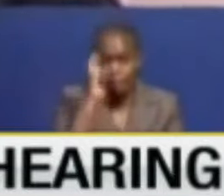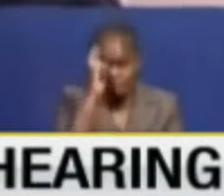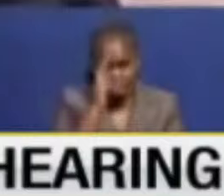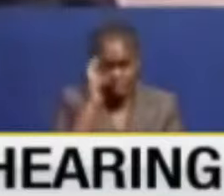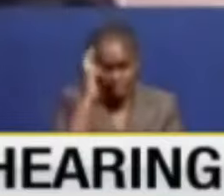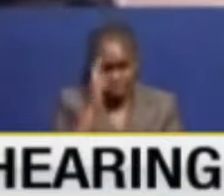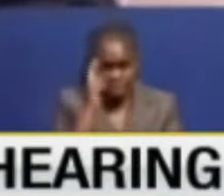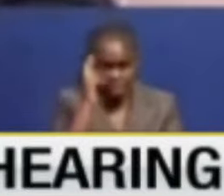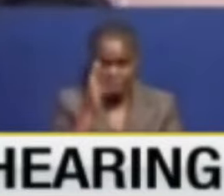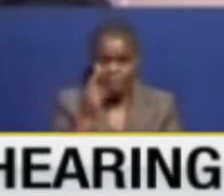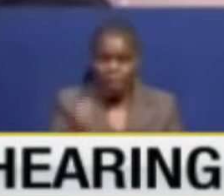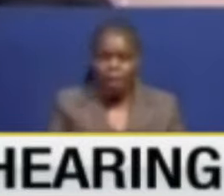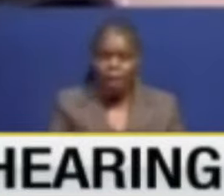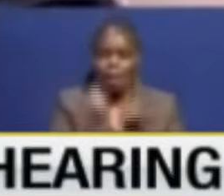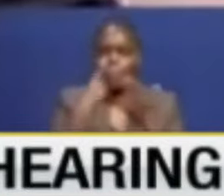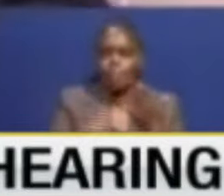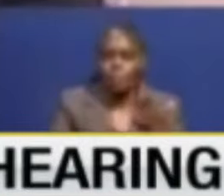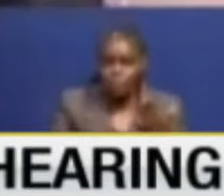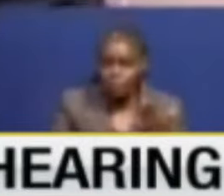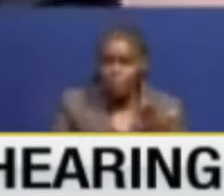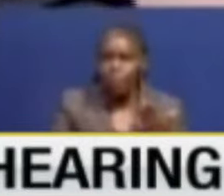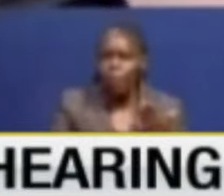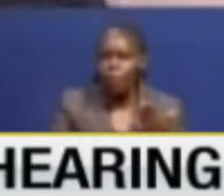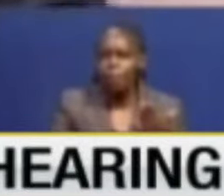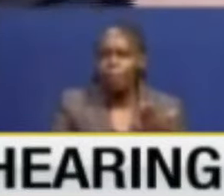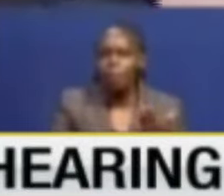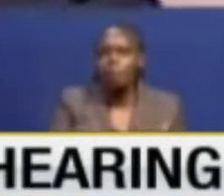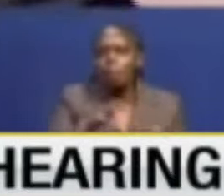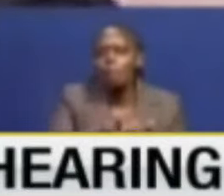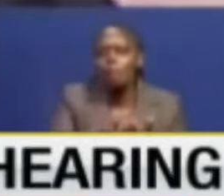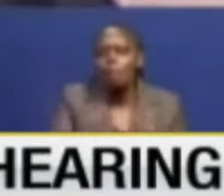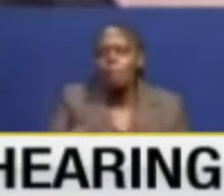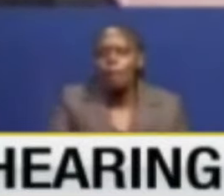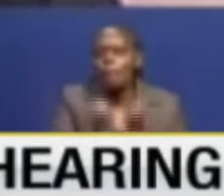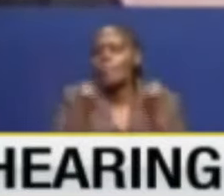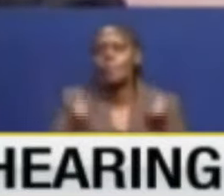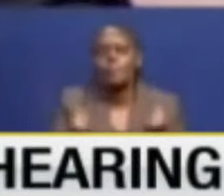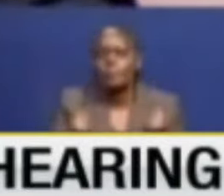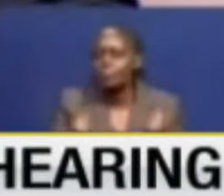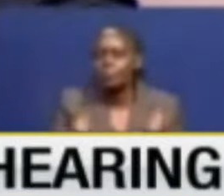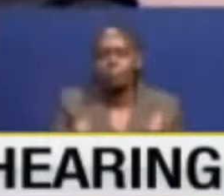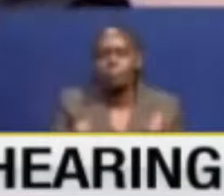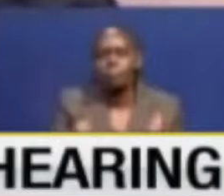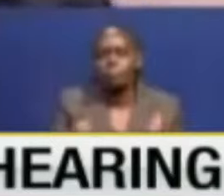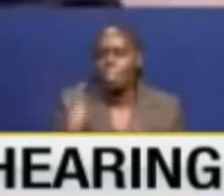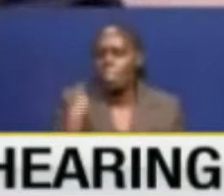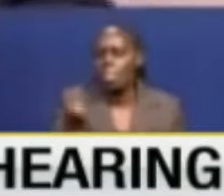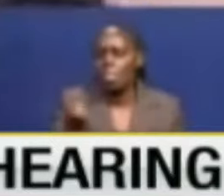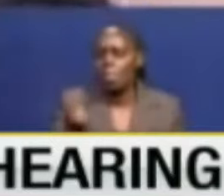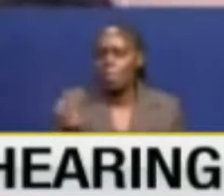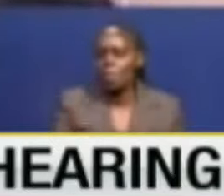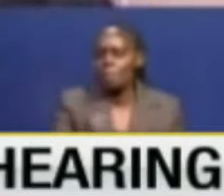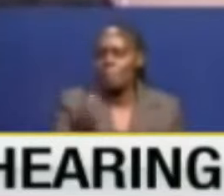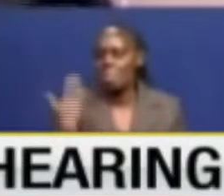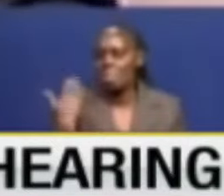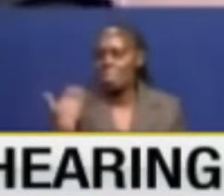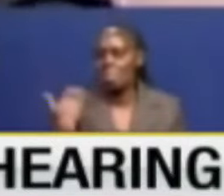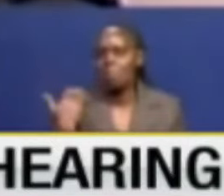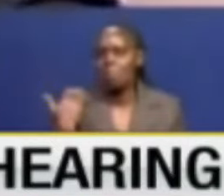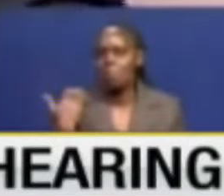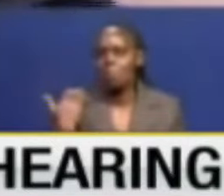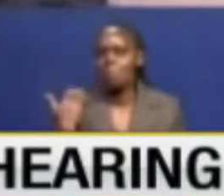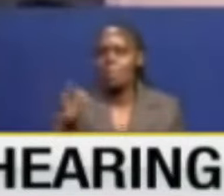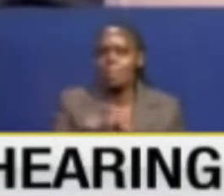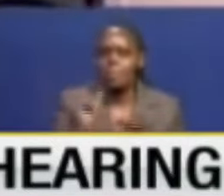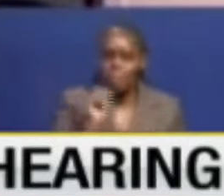realize what happened, what dawned occurred to this county member of assembly who just the other day, a few months ago, was moving